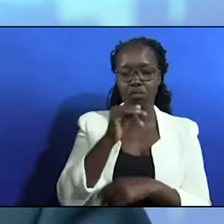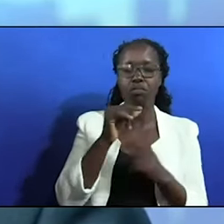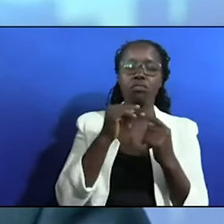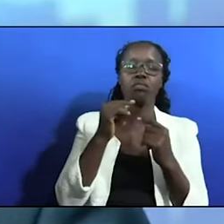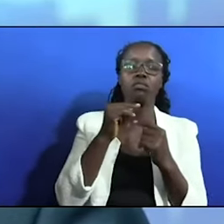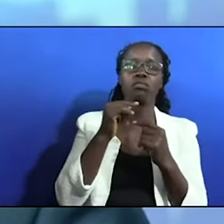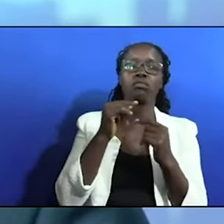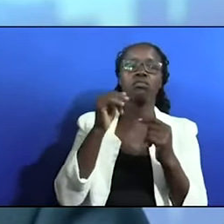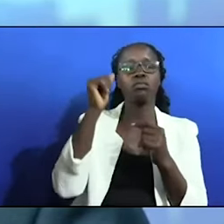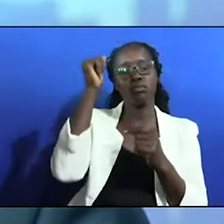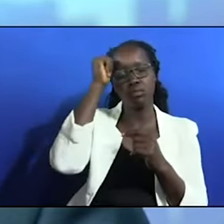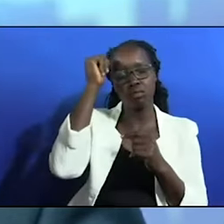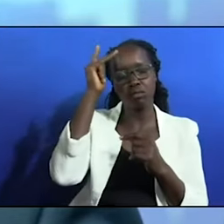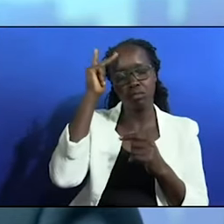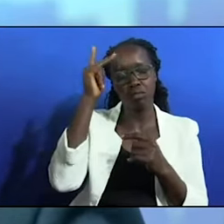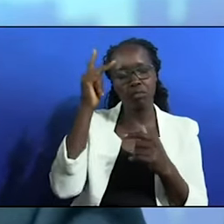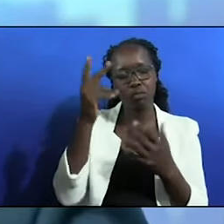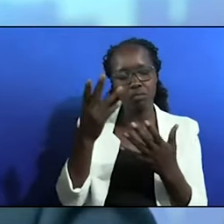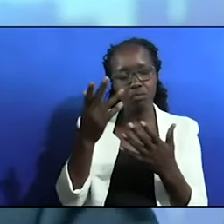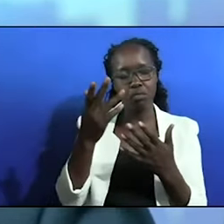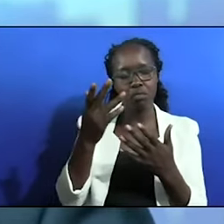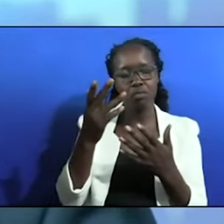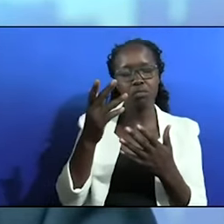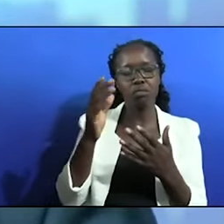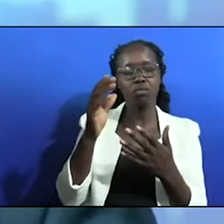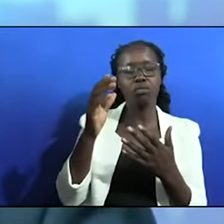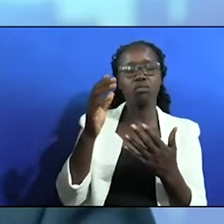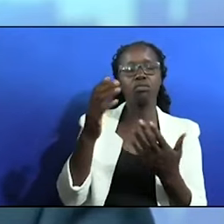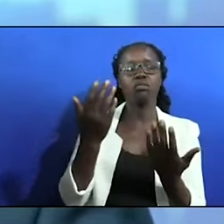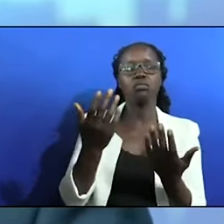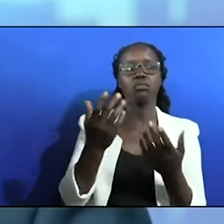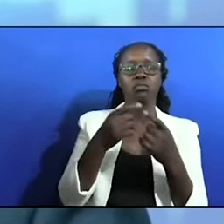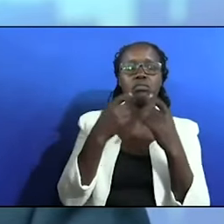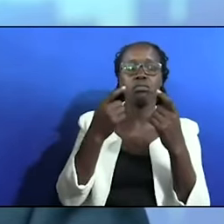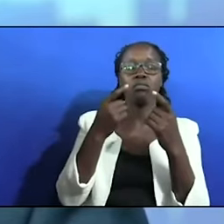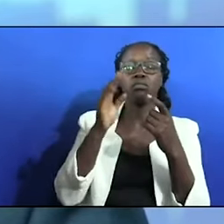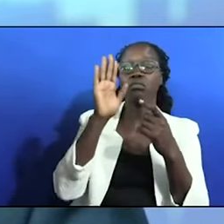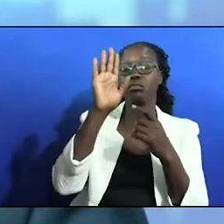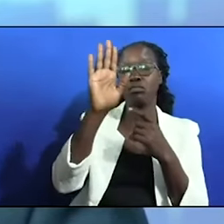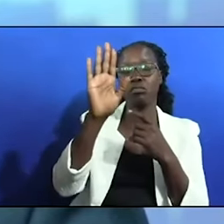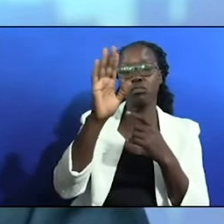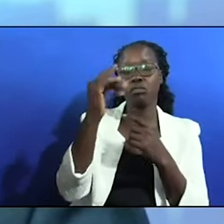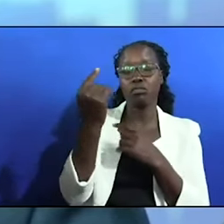Kali, not Pastor Clifford, but we have wronged you.